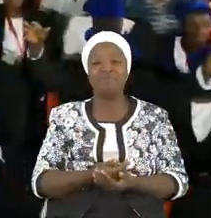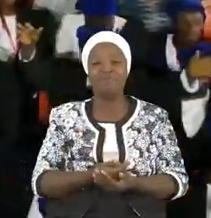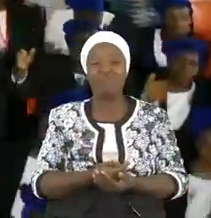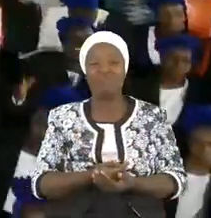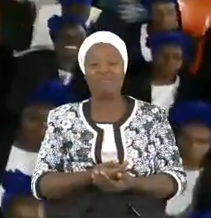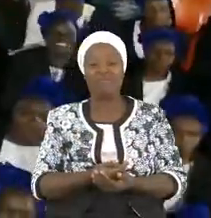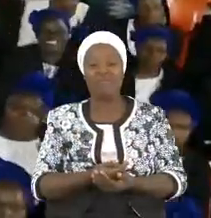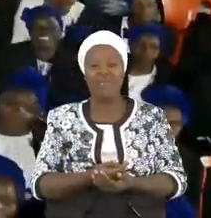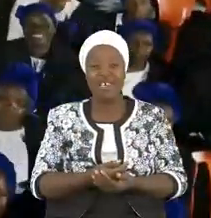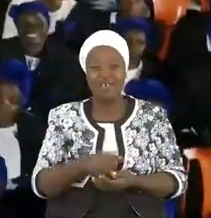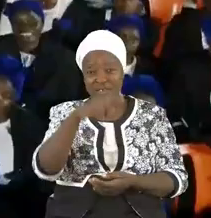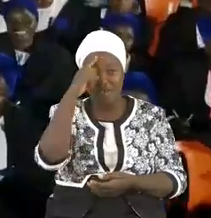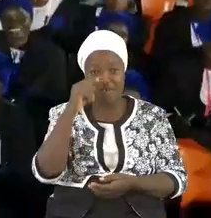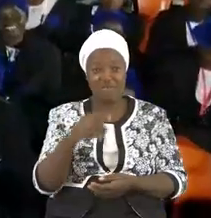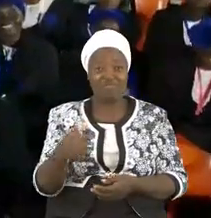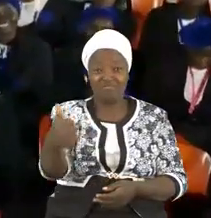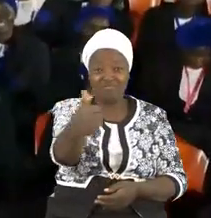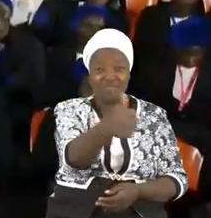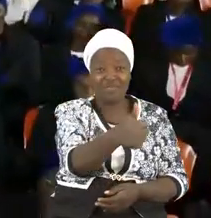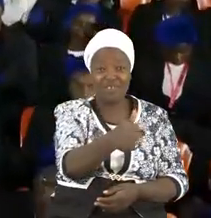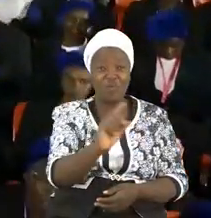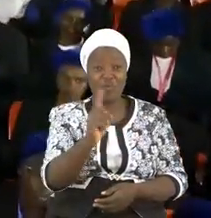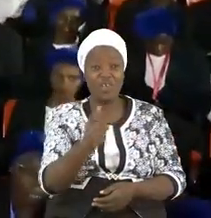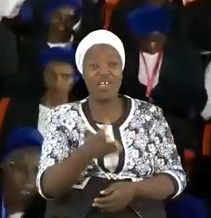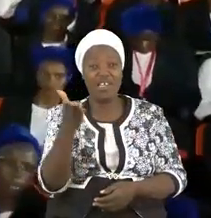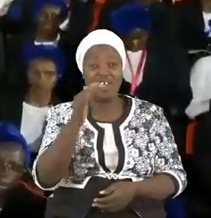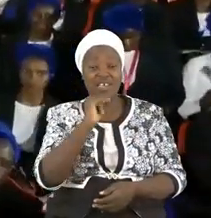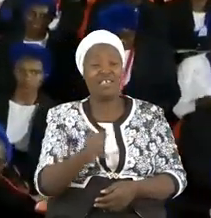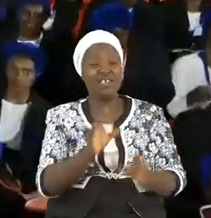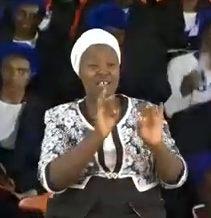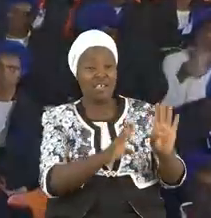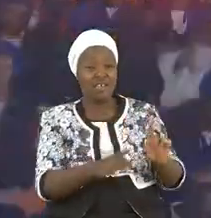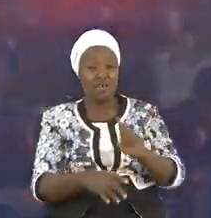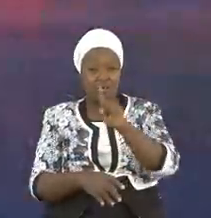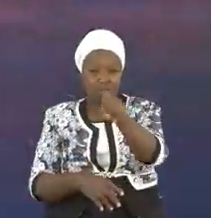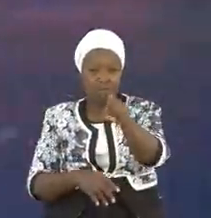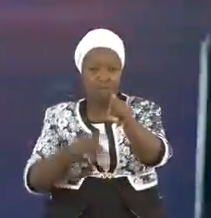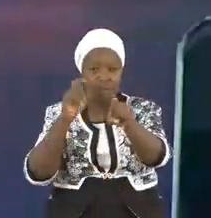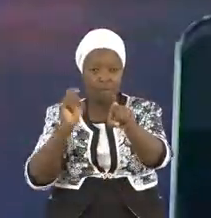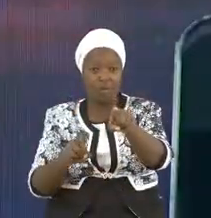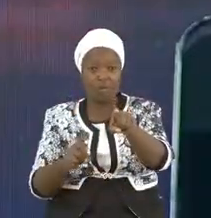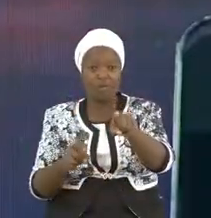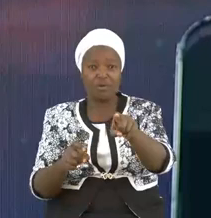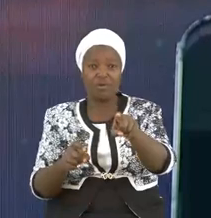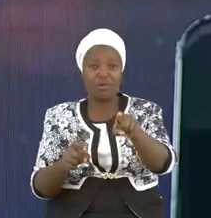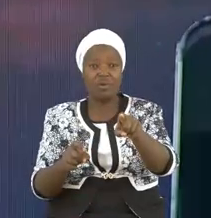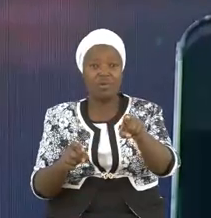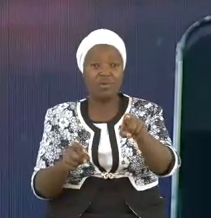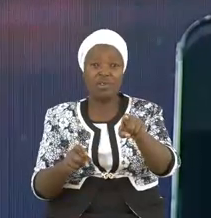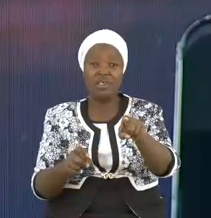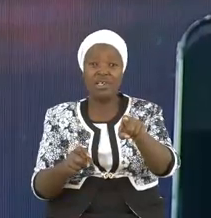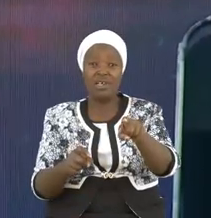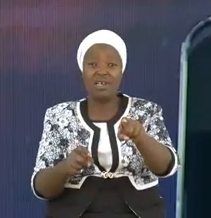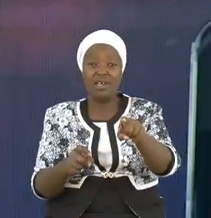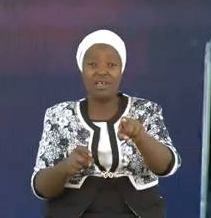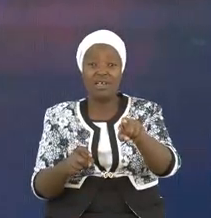too, where there is hatred, you must be planting love and